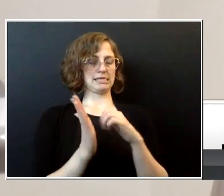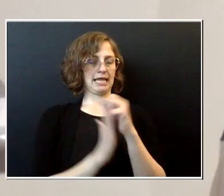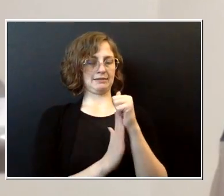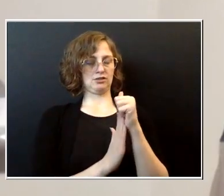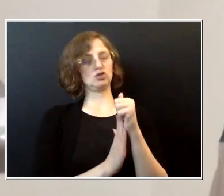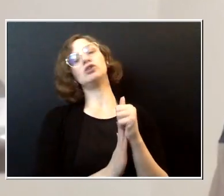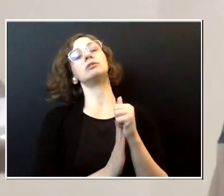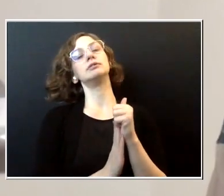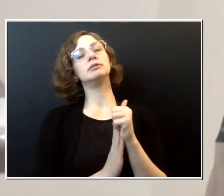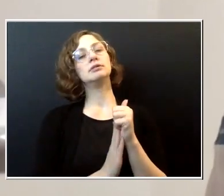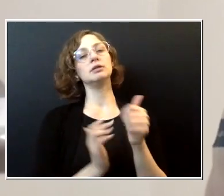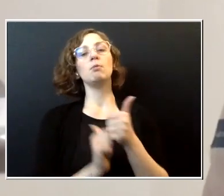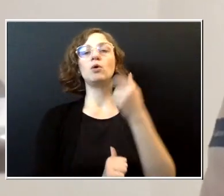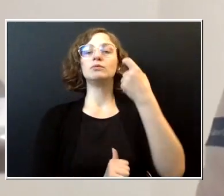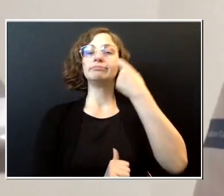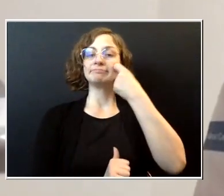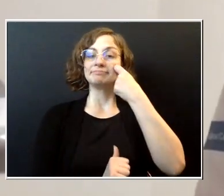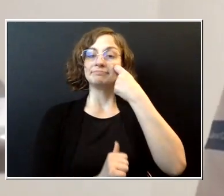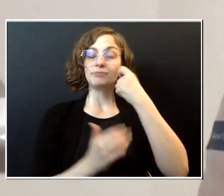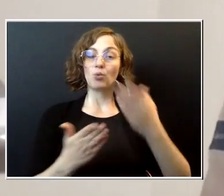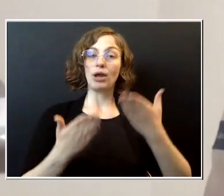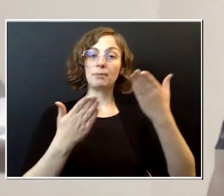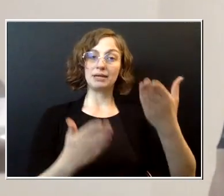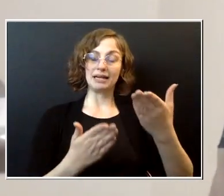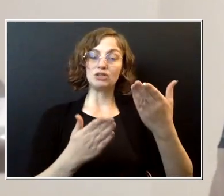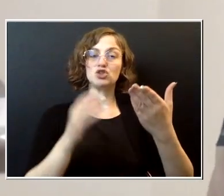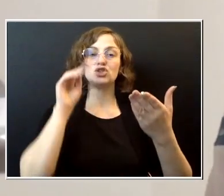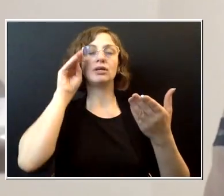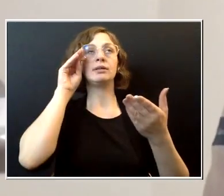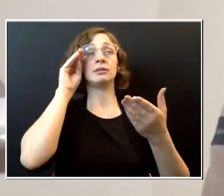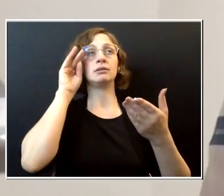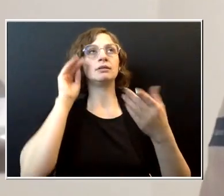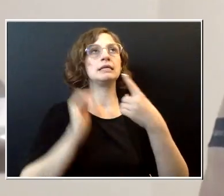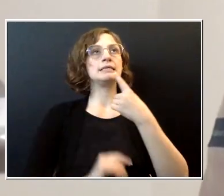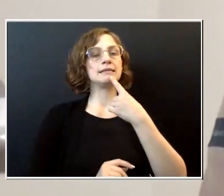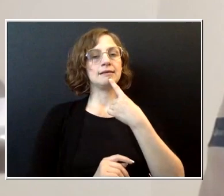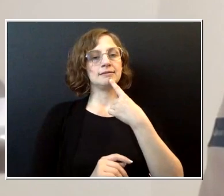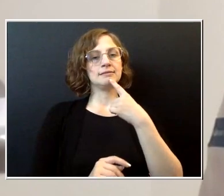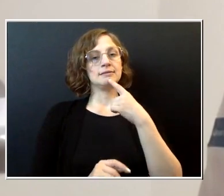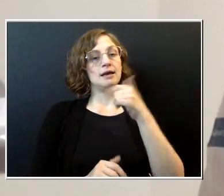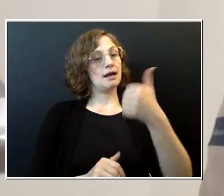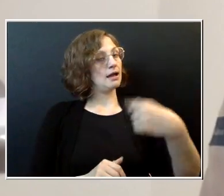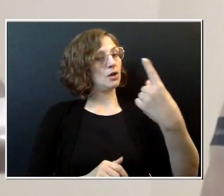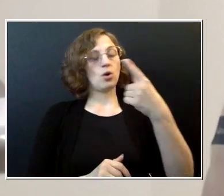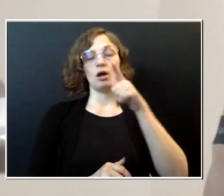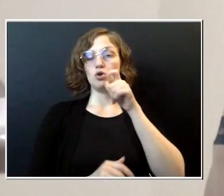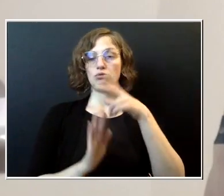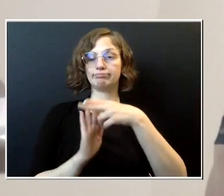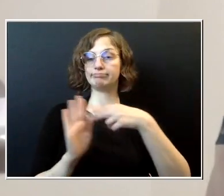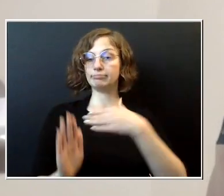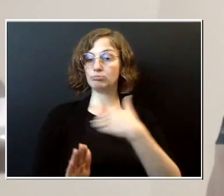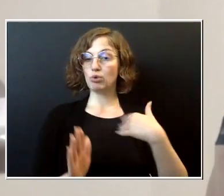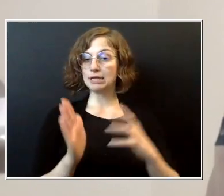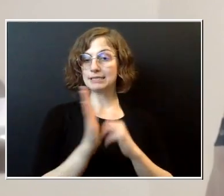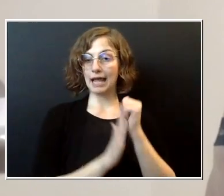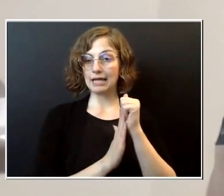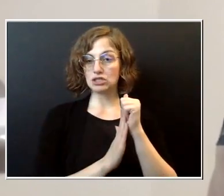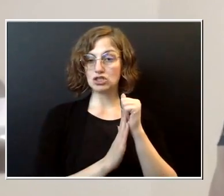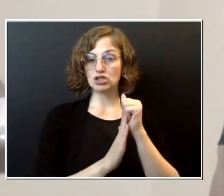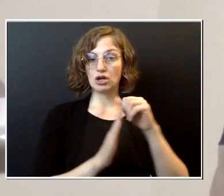updated recommendations have moved to testing anyone diagnosed with breast cancer under the age